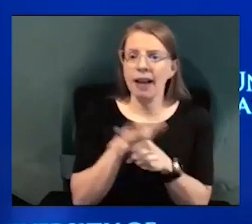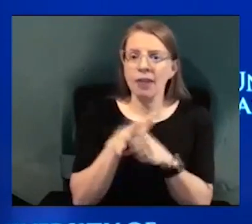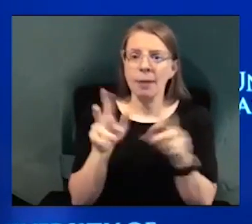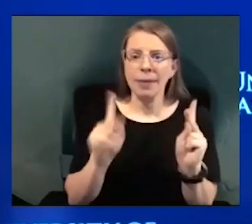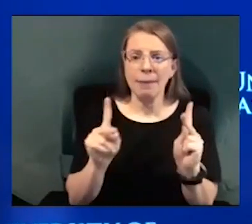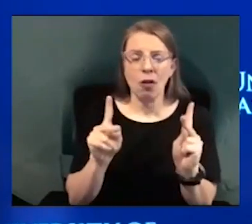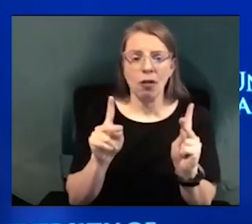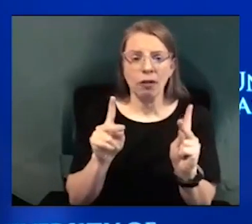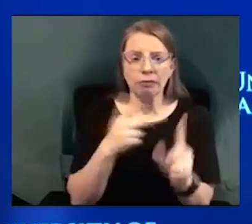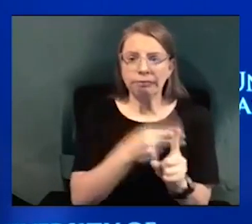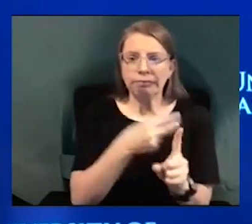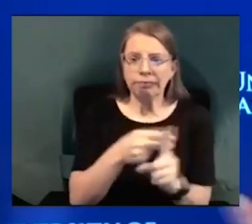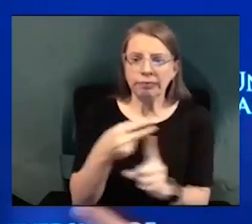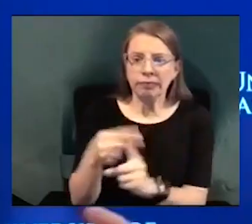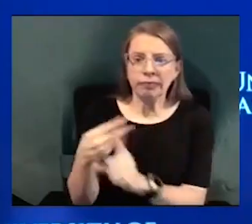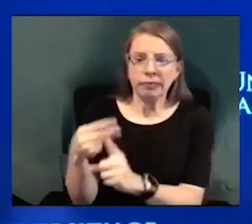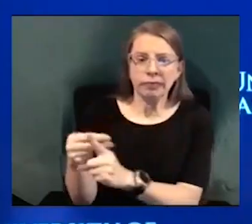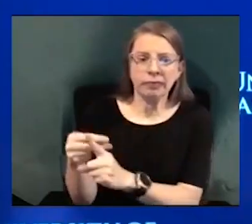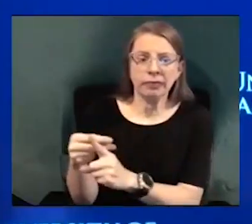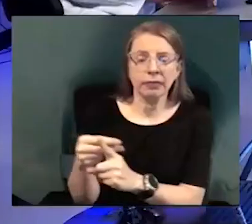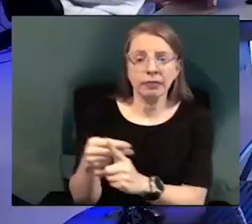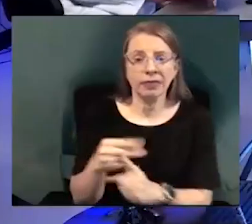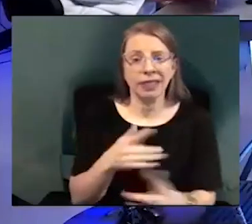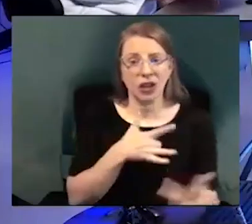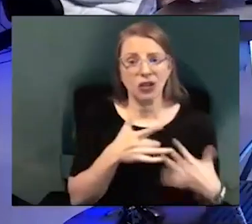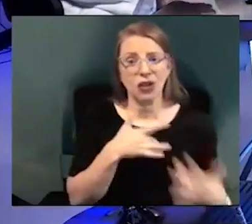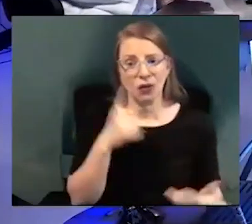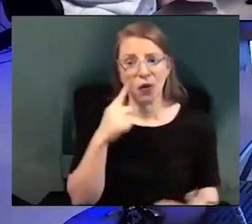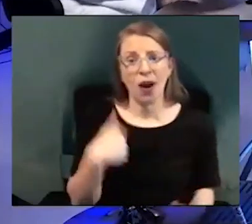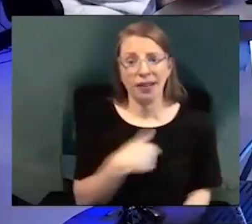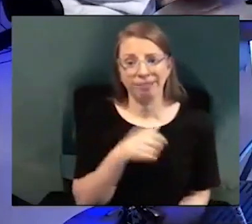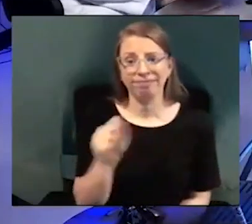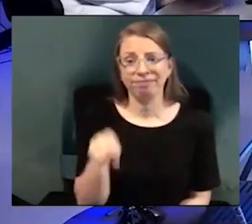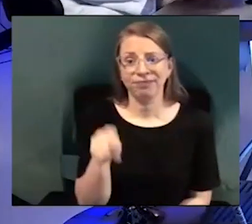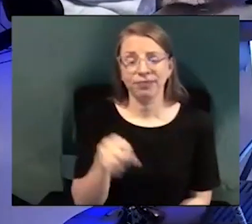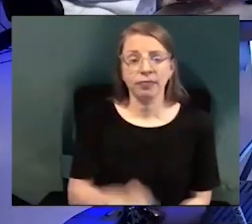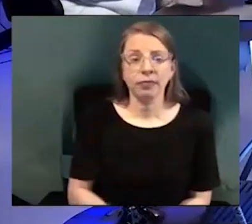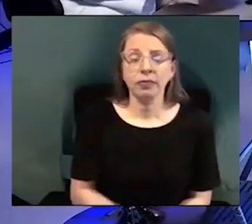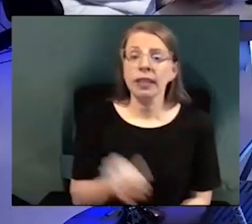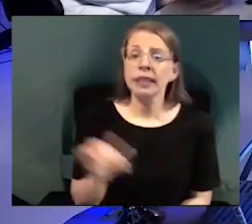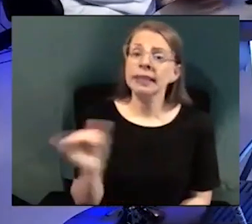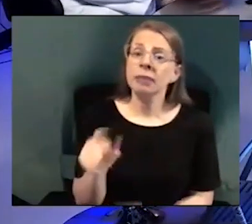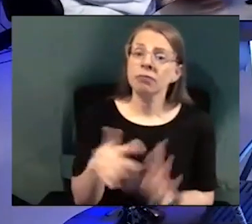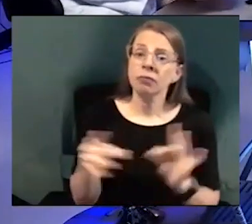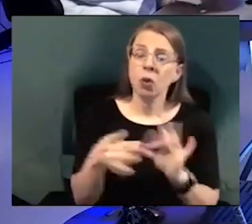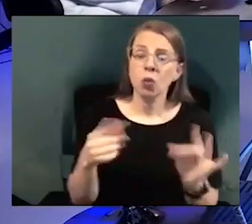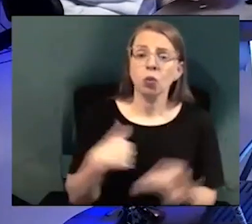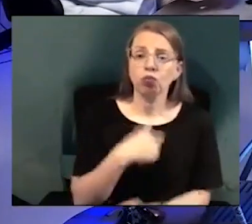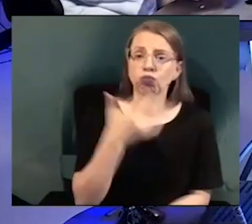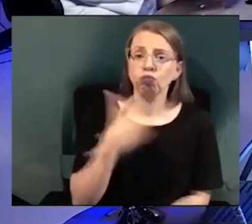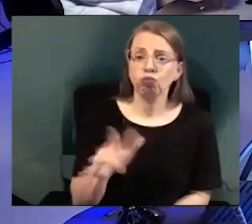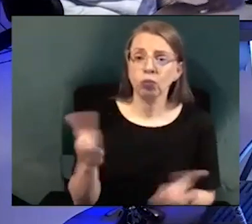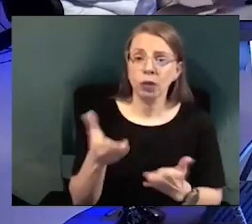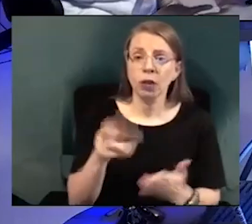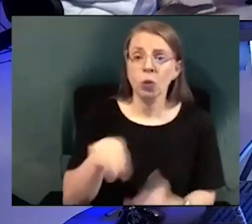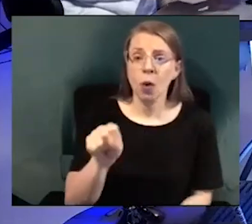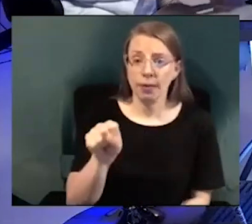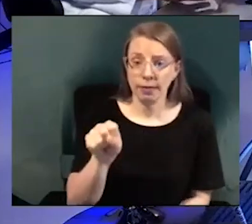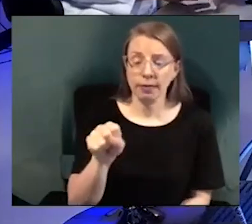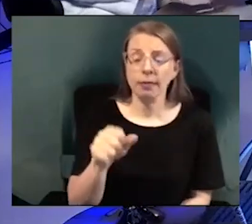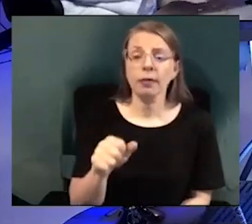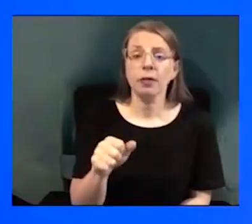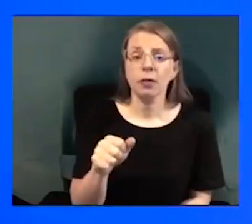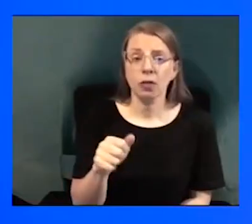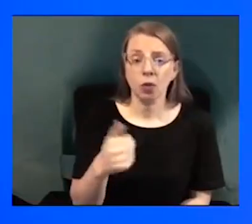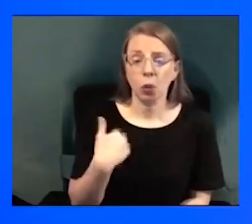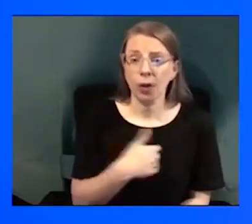and that's a concern for us. Yeah, I think, like you said, we are very fortunate here in the United States. We have an